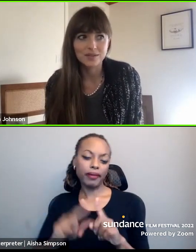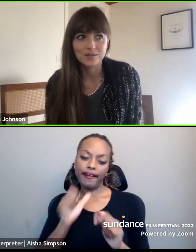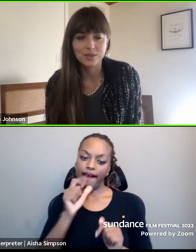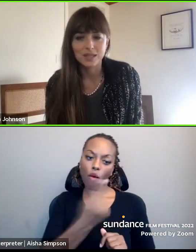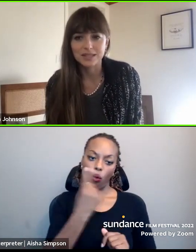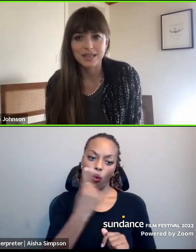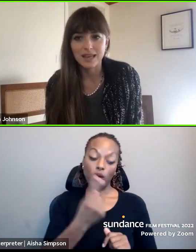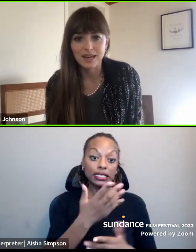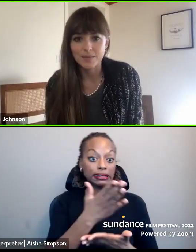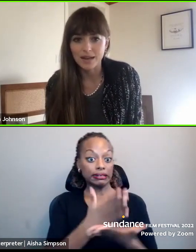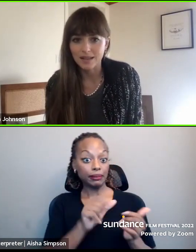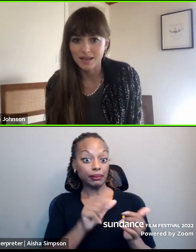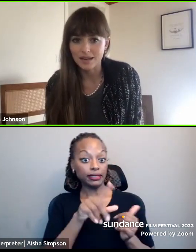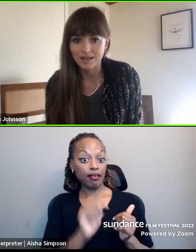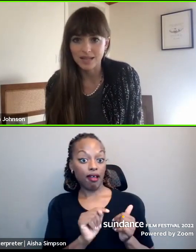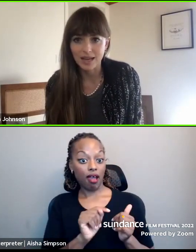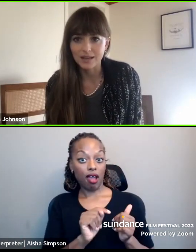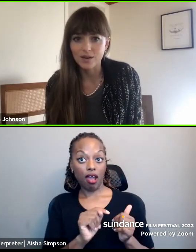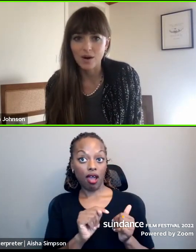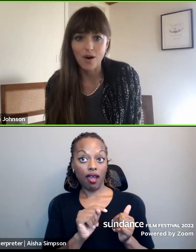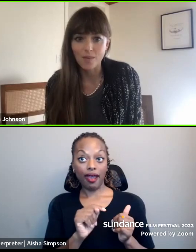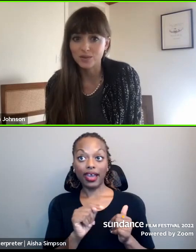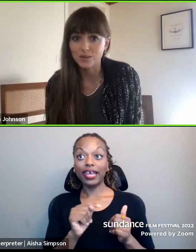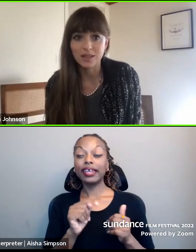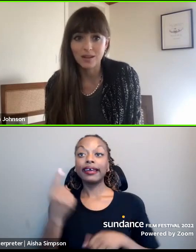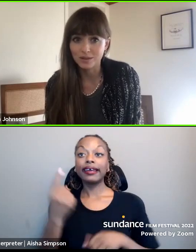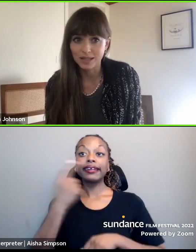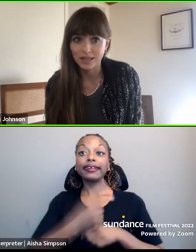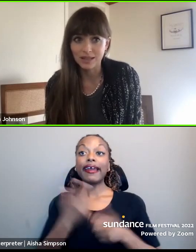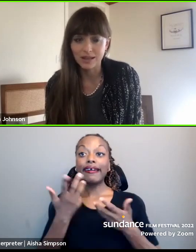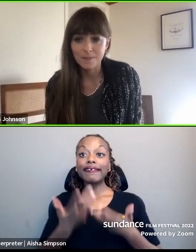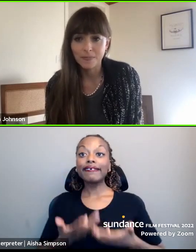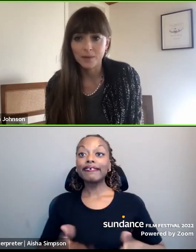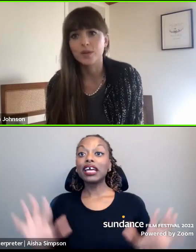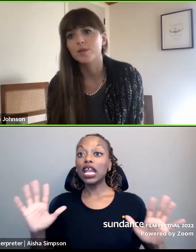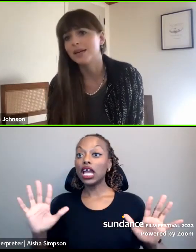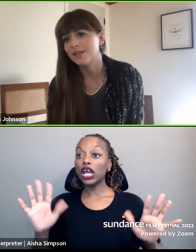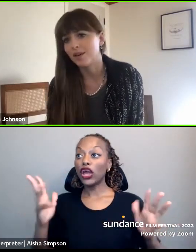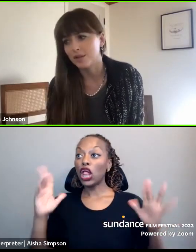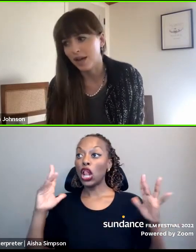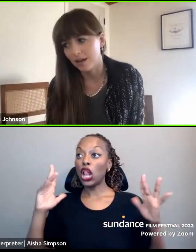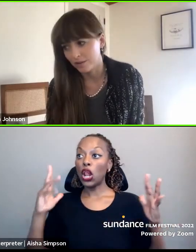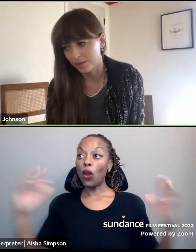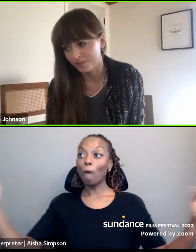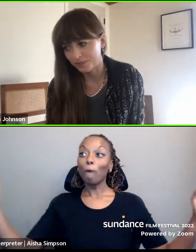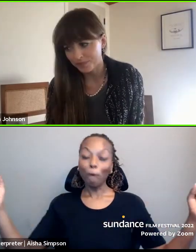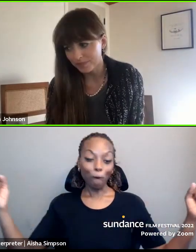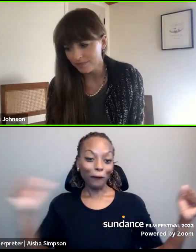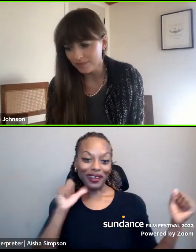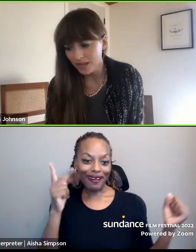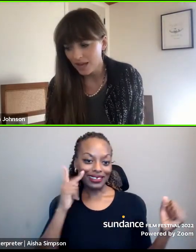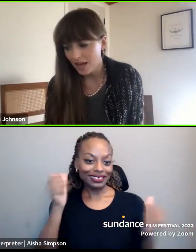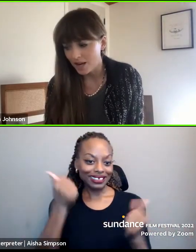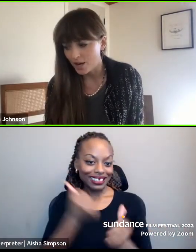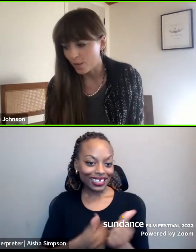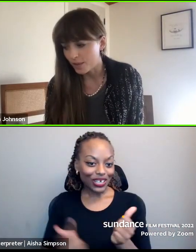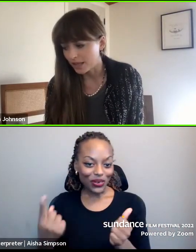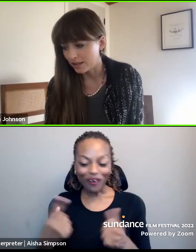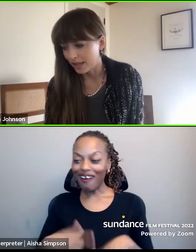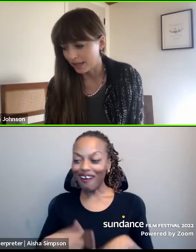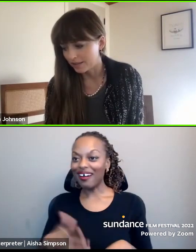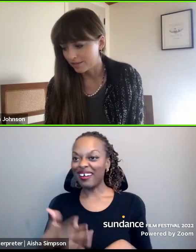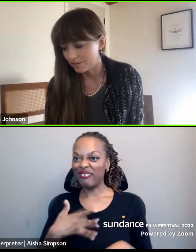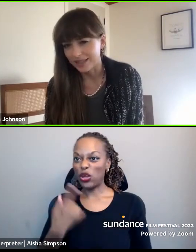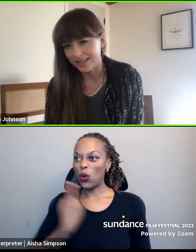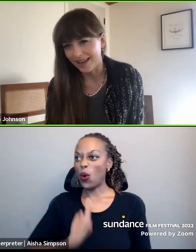you don't really see anybody at the end of the day and you go home and it's really lonely, or you go back to your hotel room and